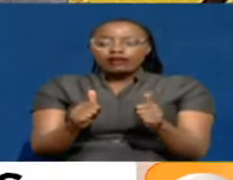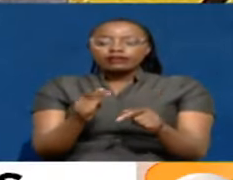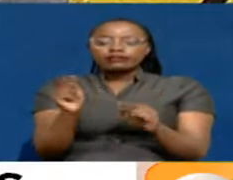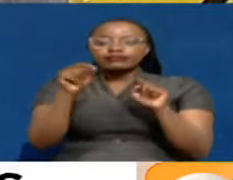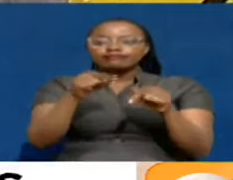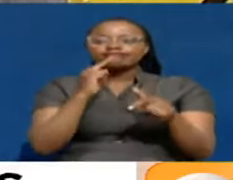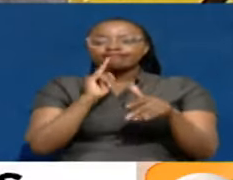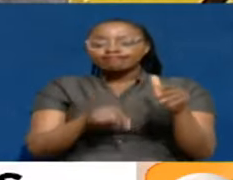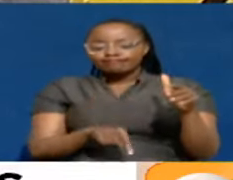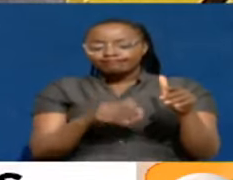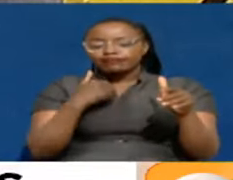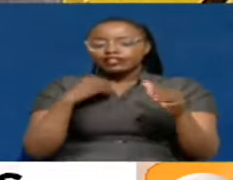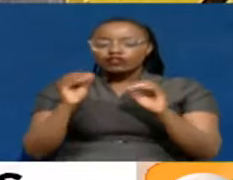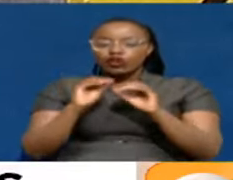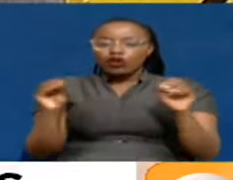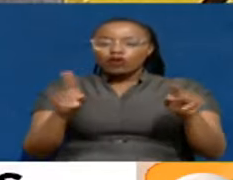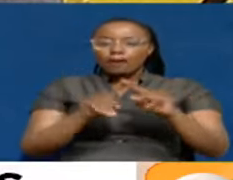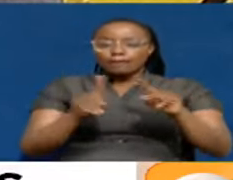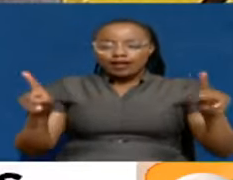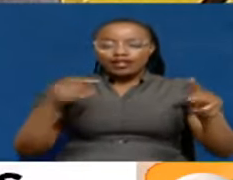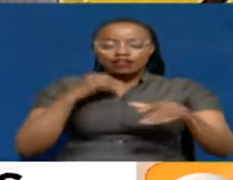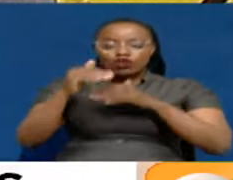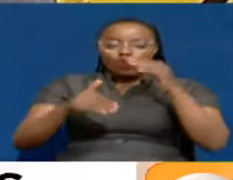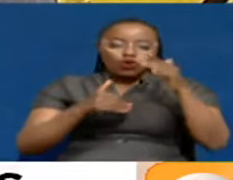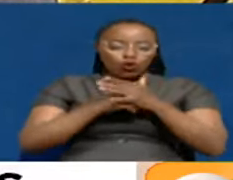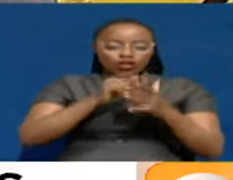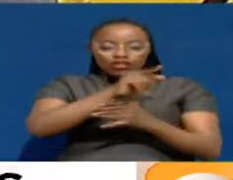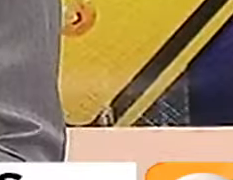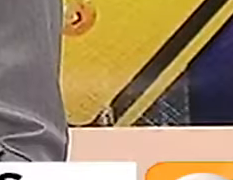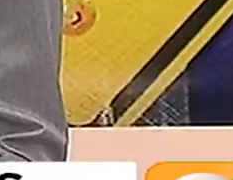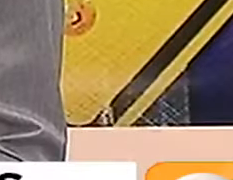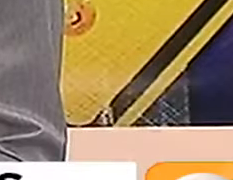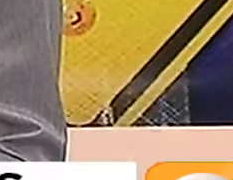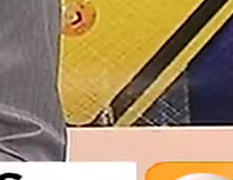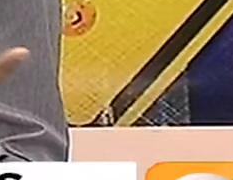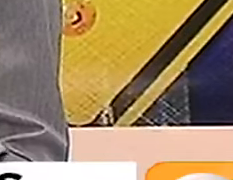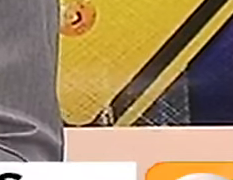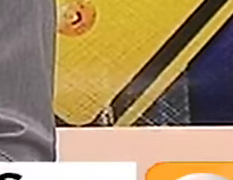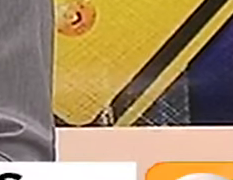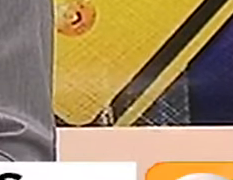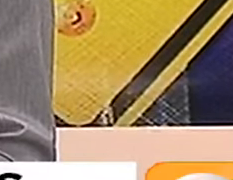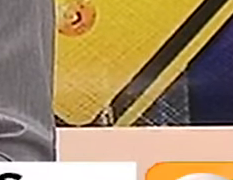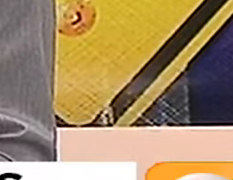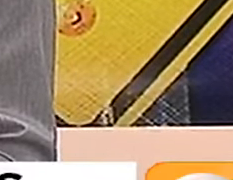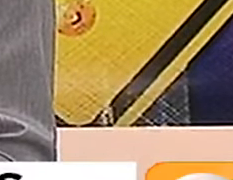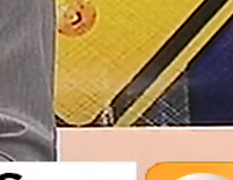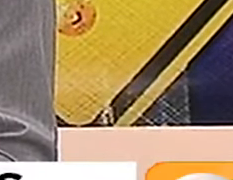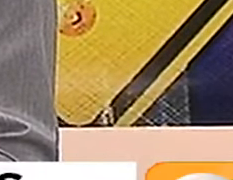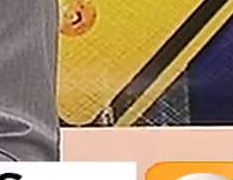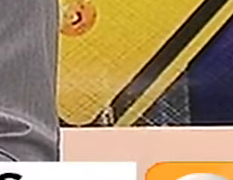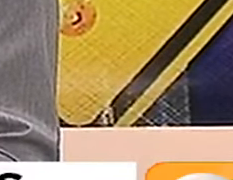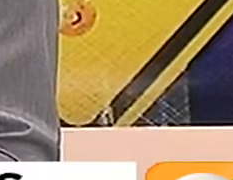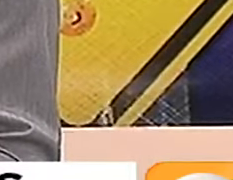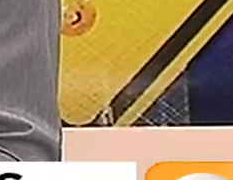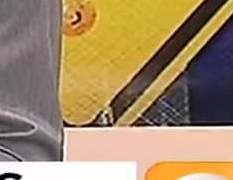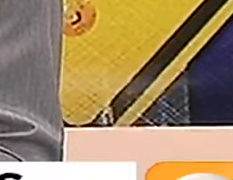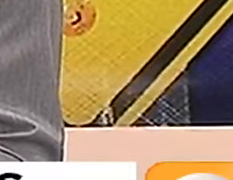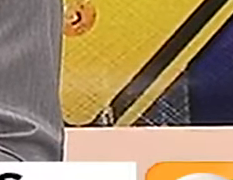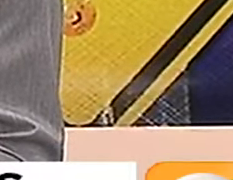to say I'm running, but you know, there are all these hints that keep coming up. I remember that same interview he was